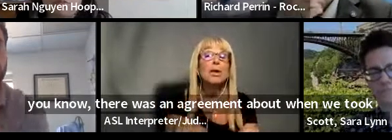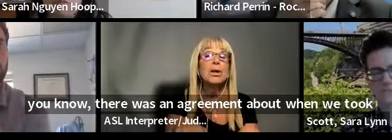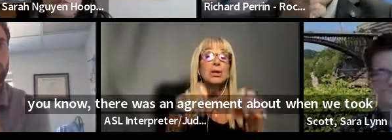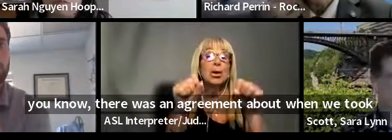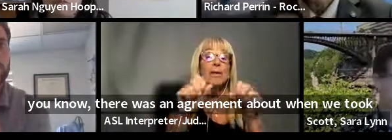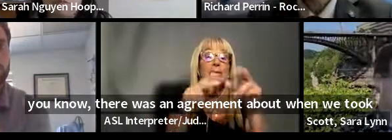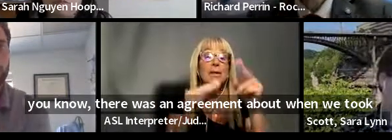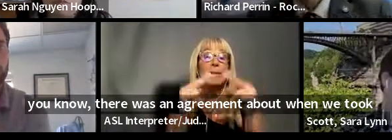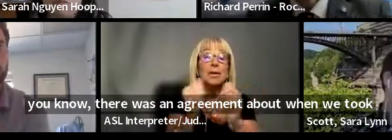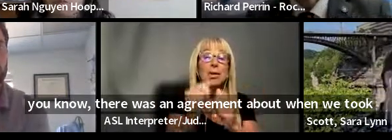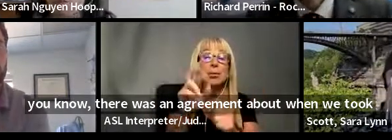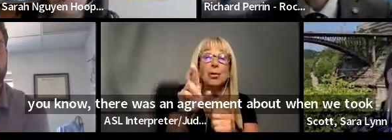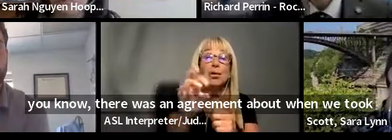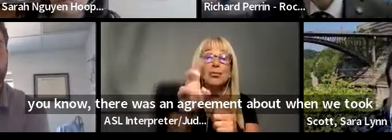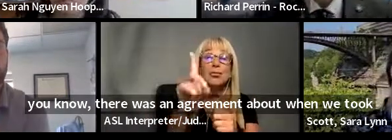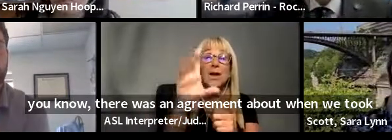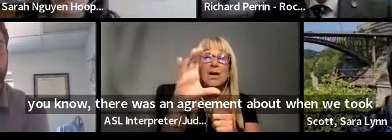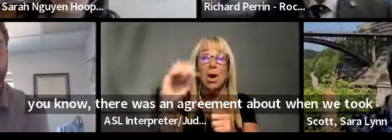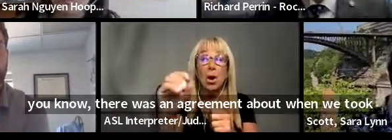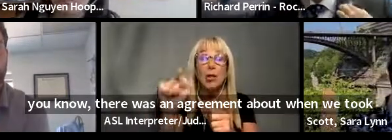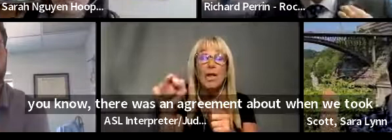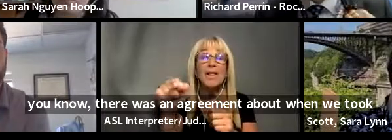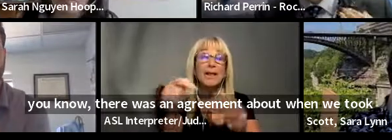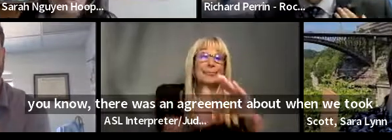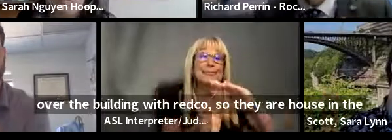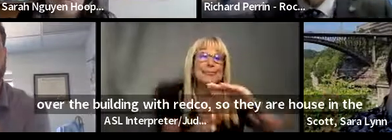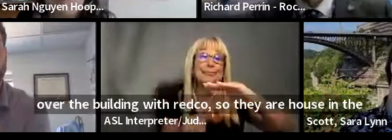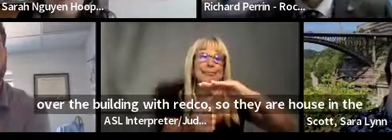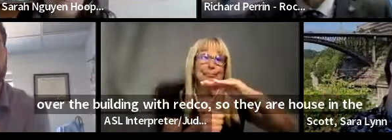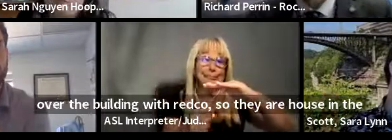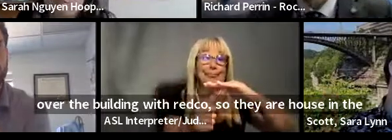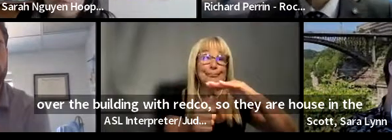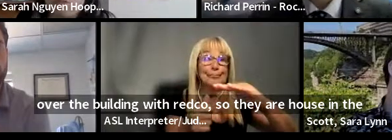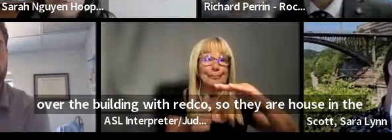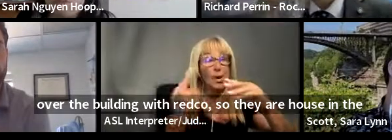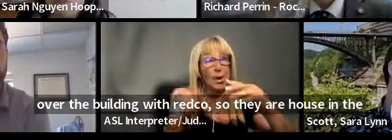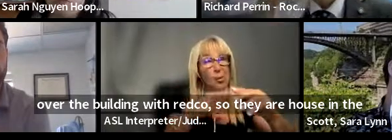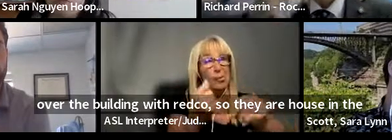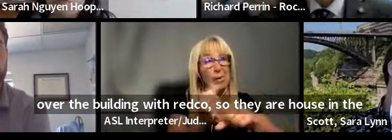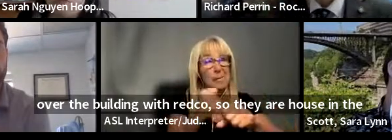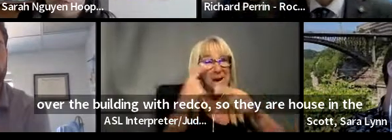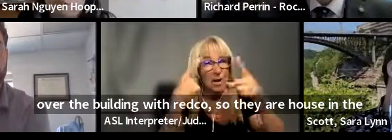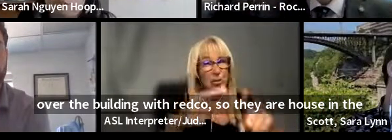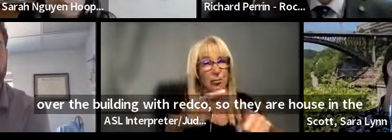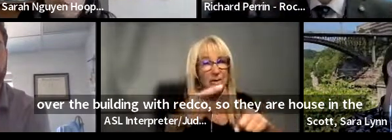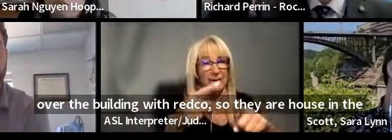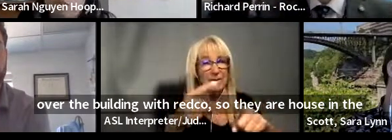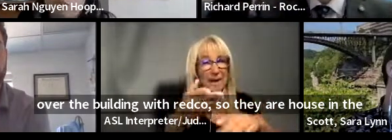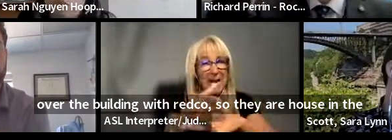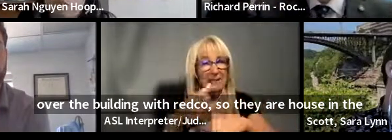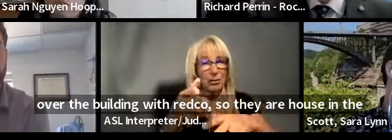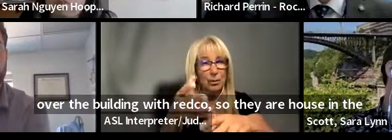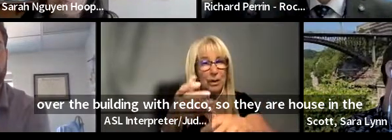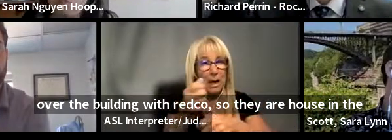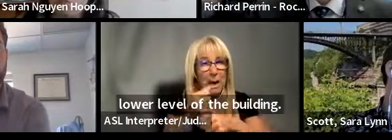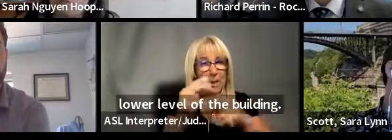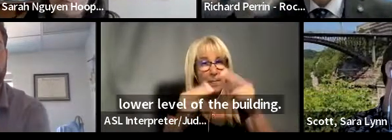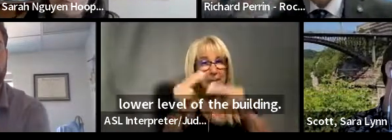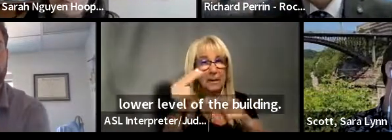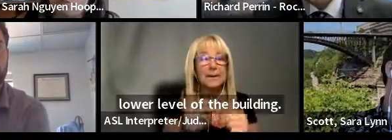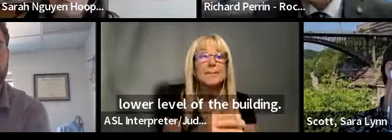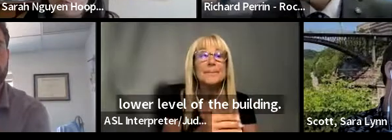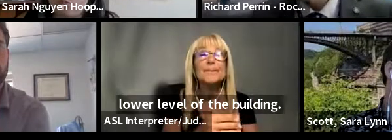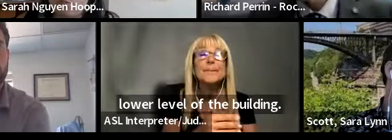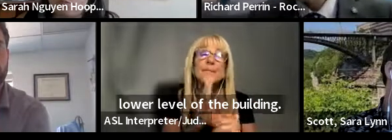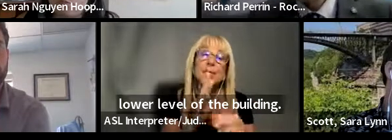Redco, so they are housed in the lower level of the building. We have had conversations about